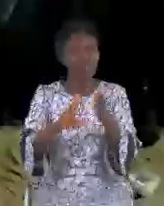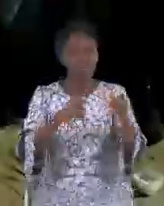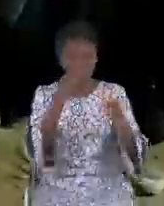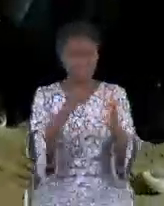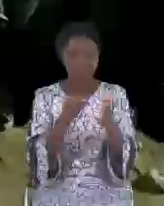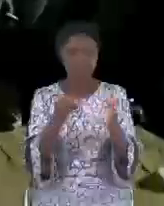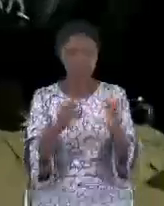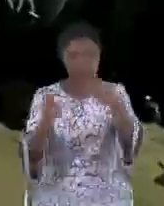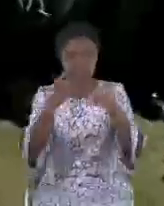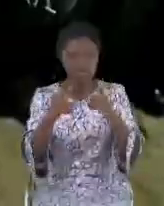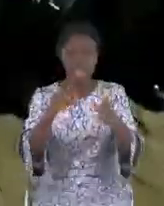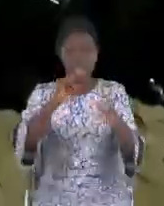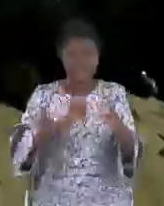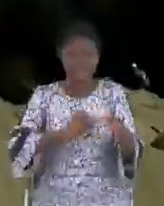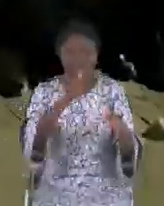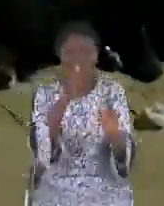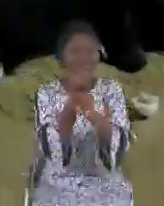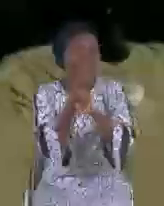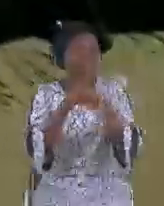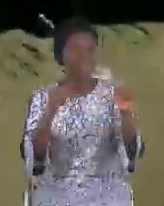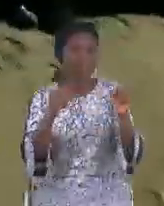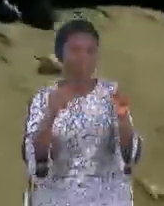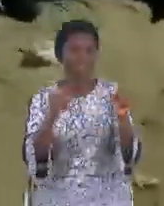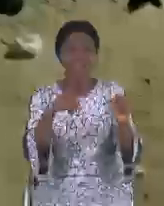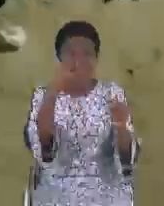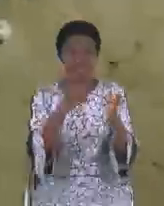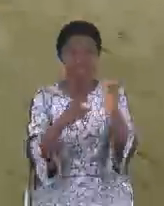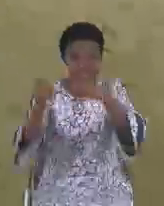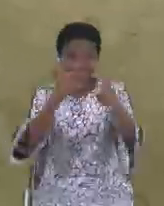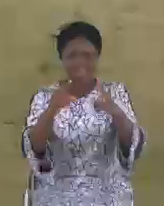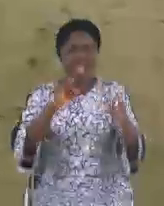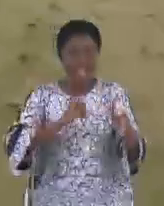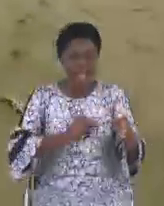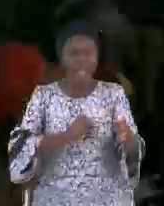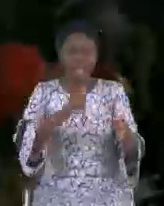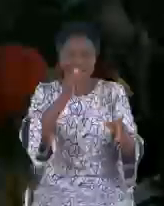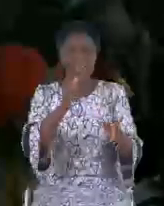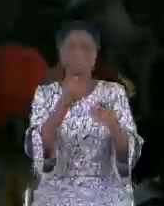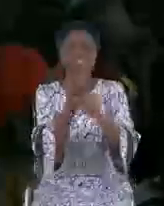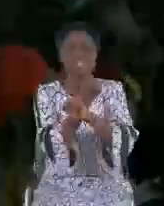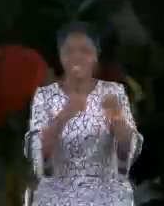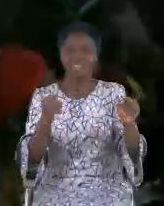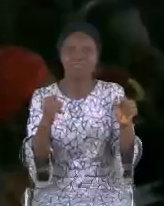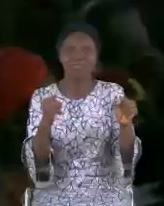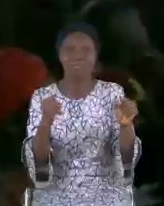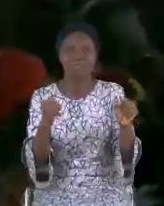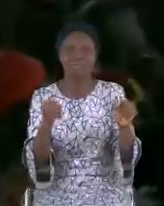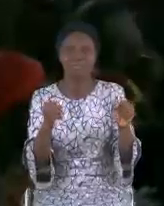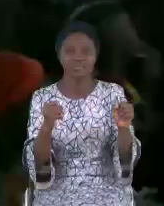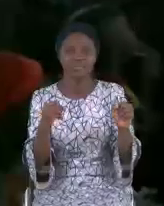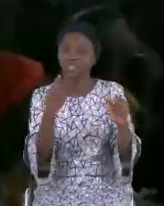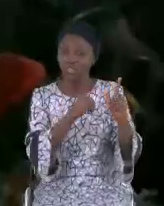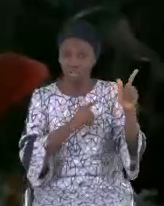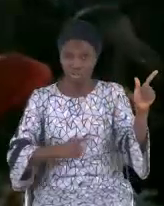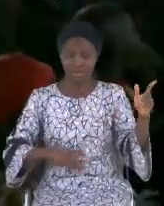am saved. Say, I am changed. The Lord has